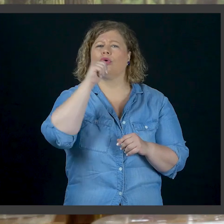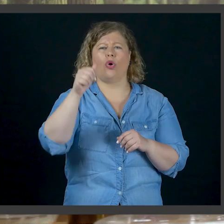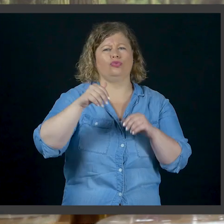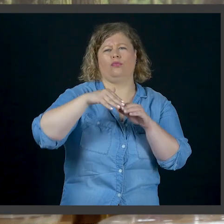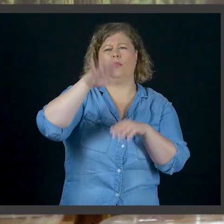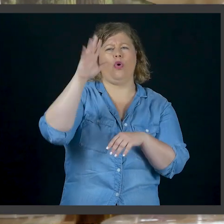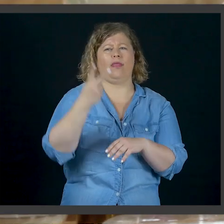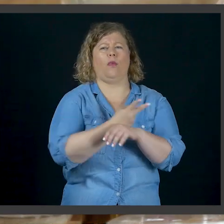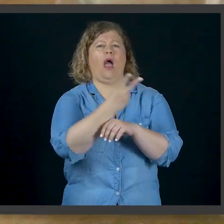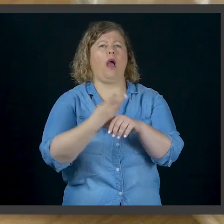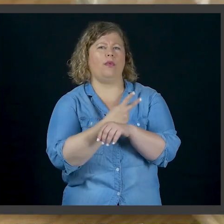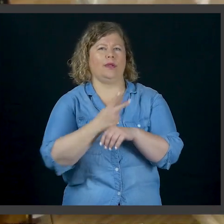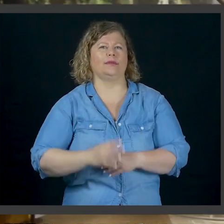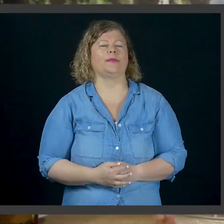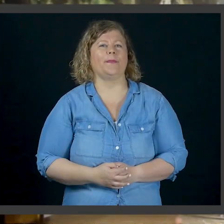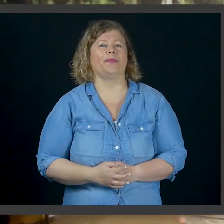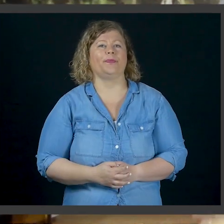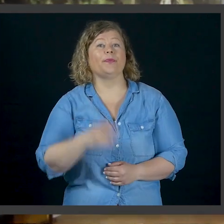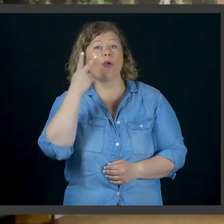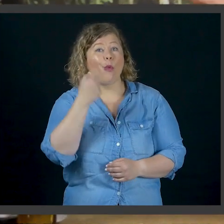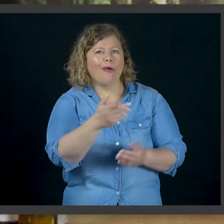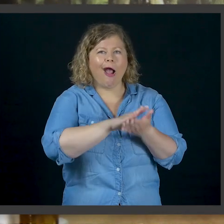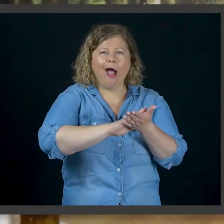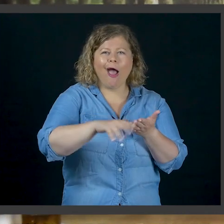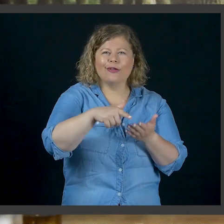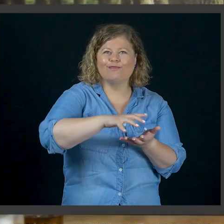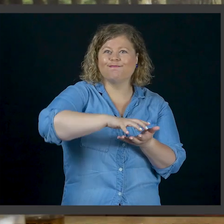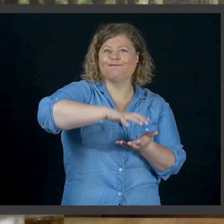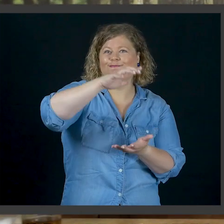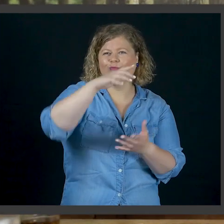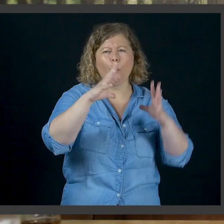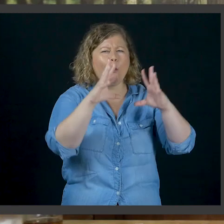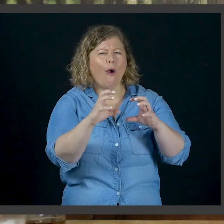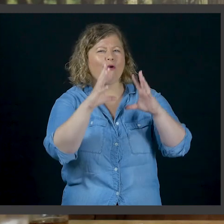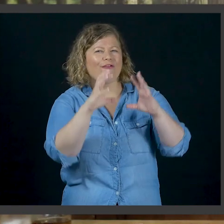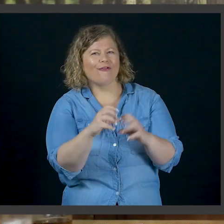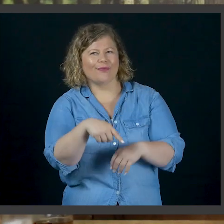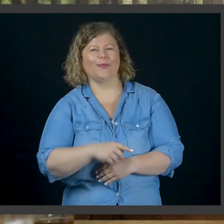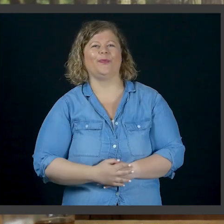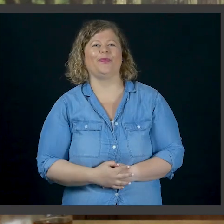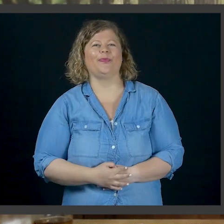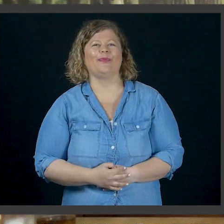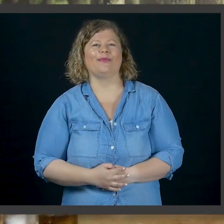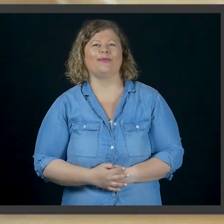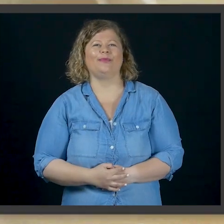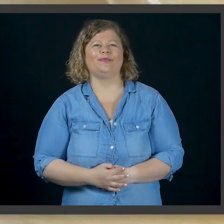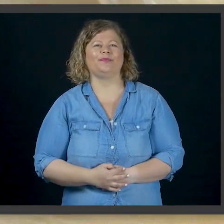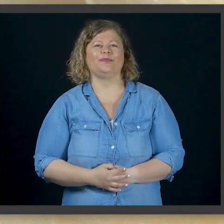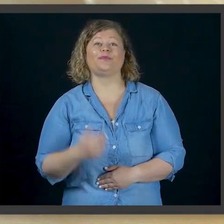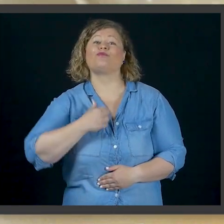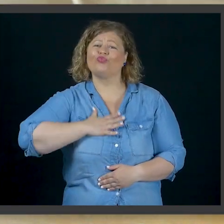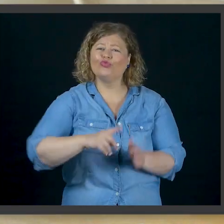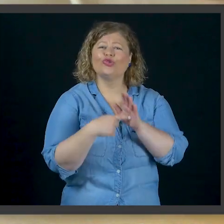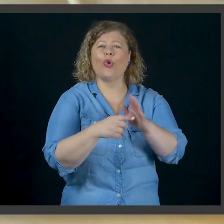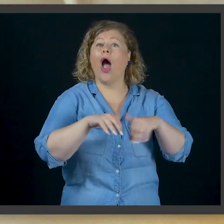so be patient. Look at how nice and puffy it is. I want